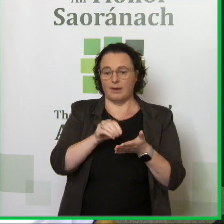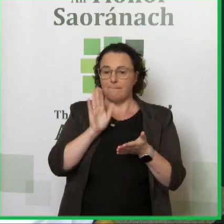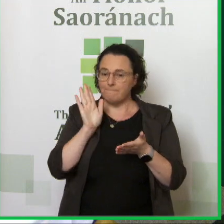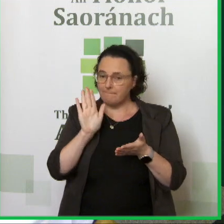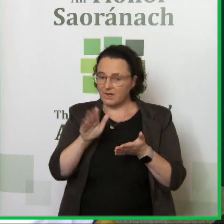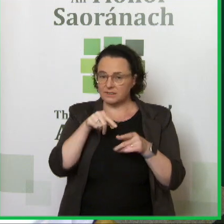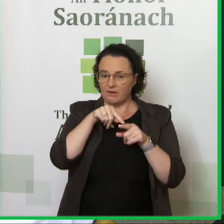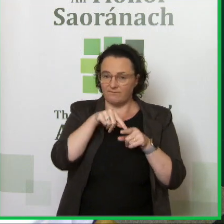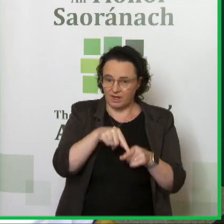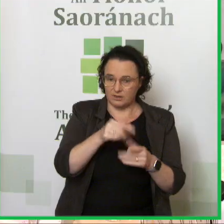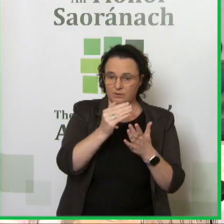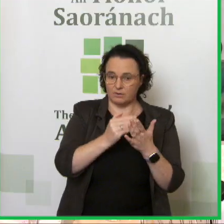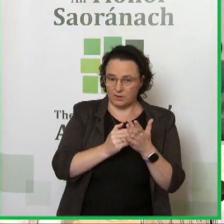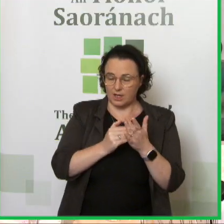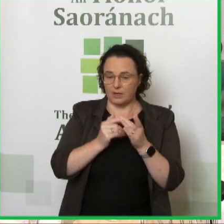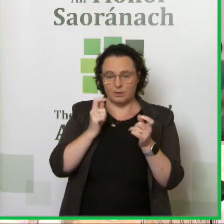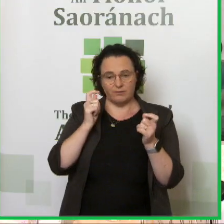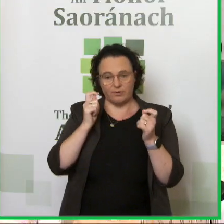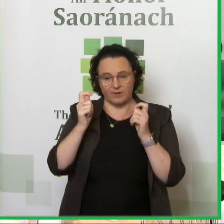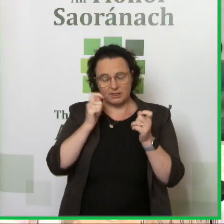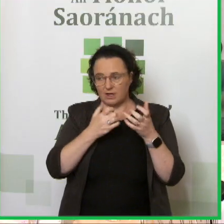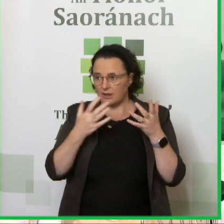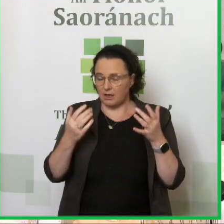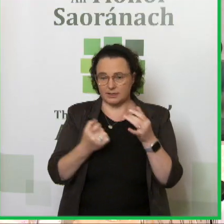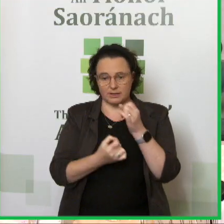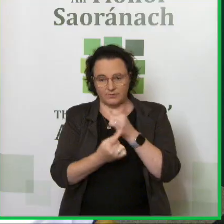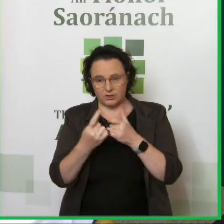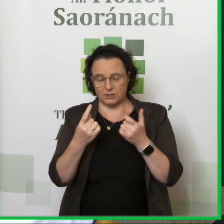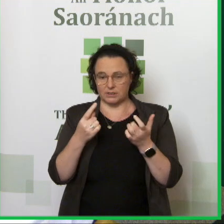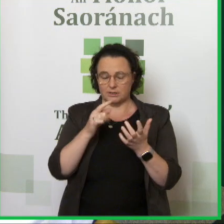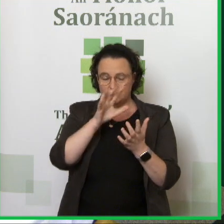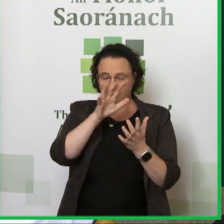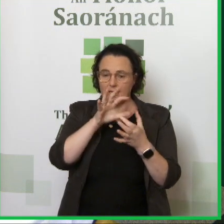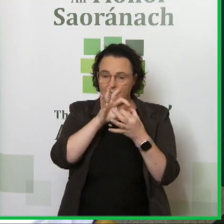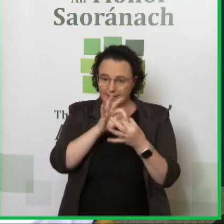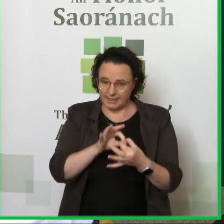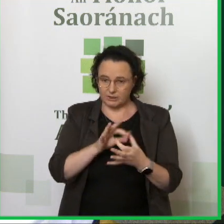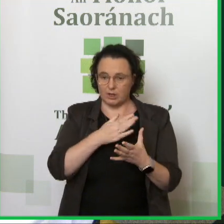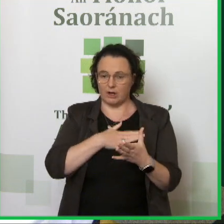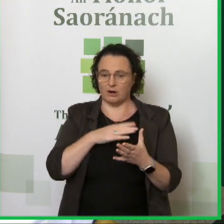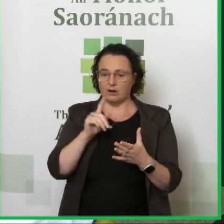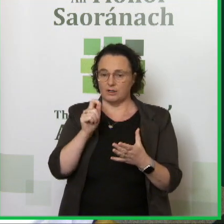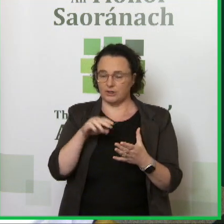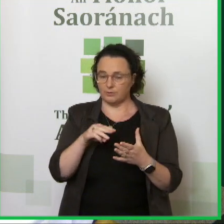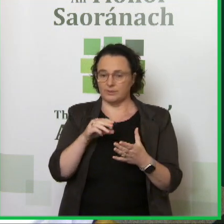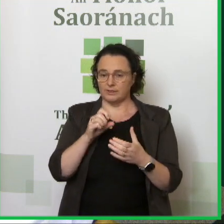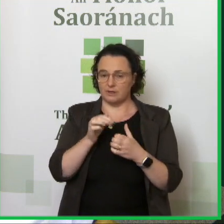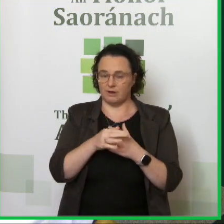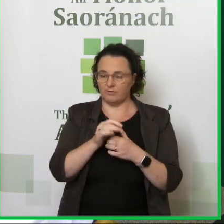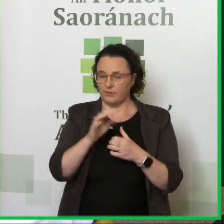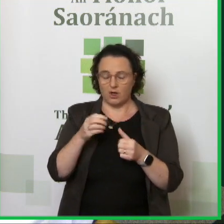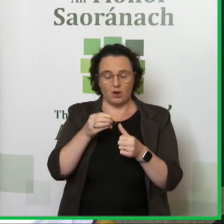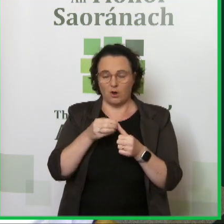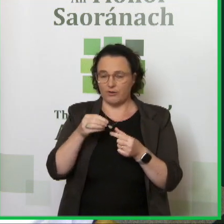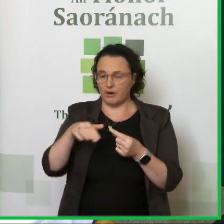We have reflected a lot of issues in the report on our recommendations related to our terms of reference. We haven't strayed outside. There's lots of other